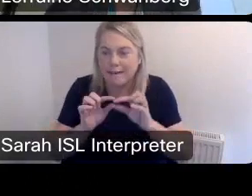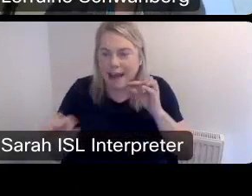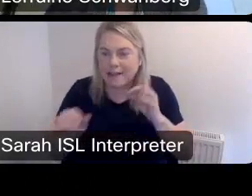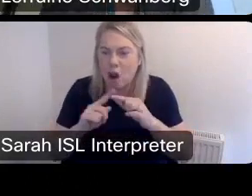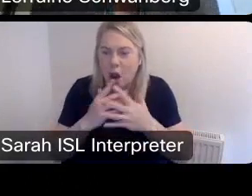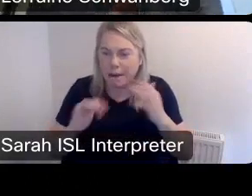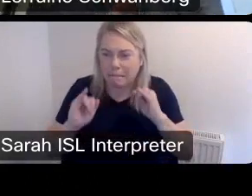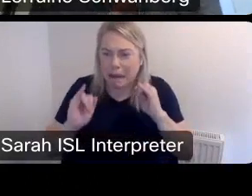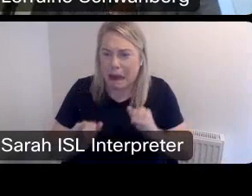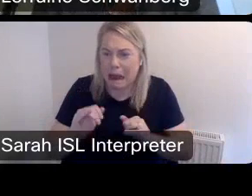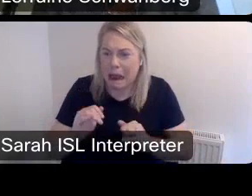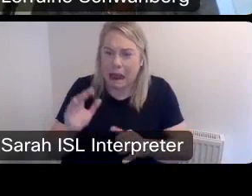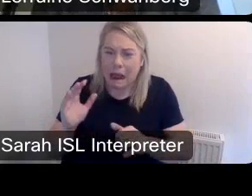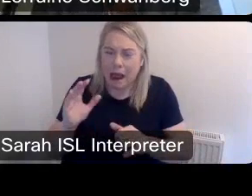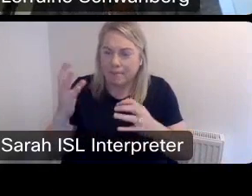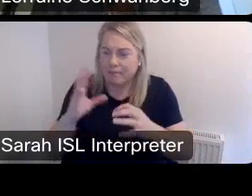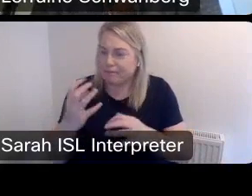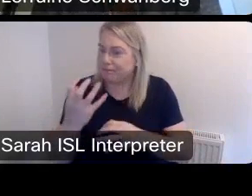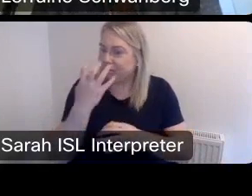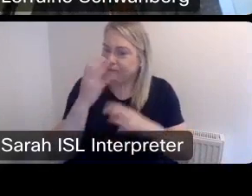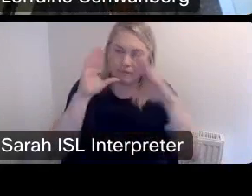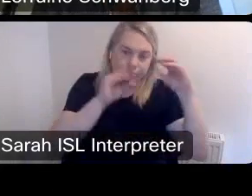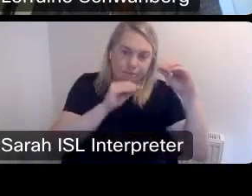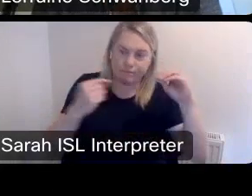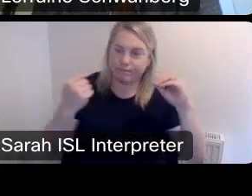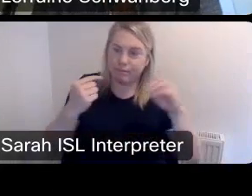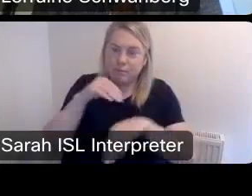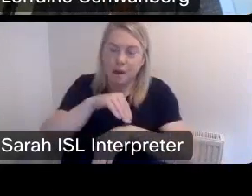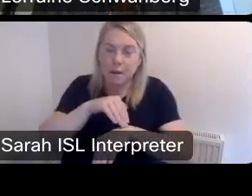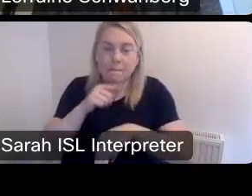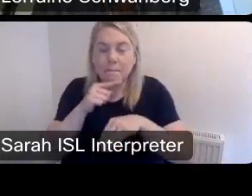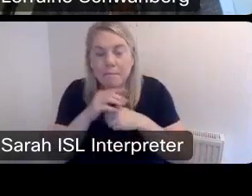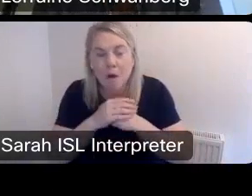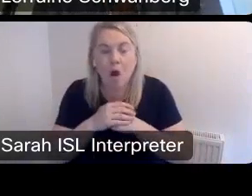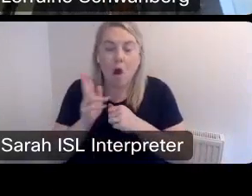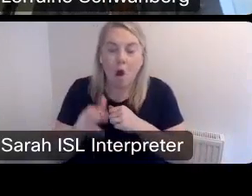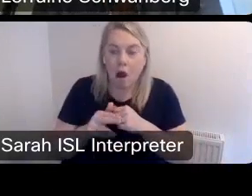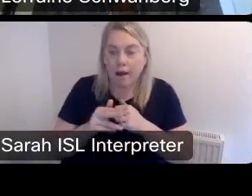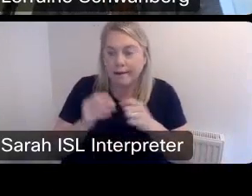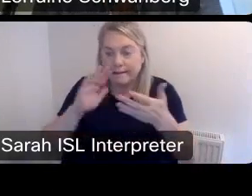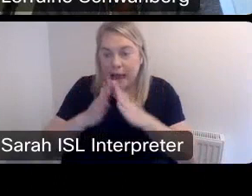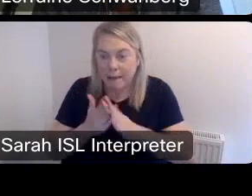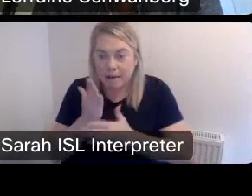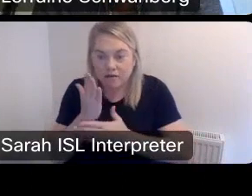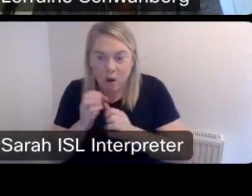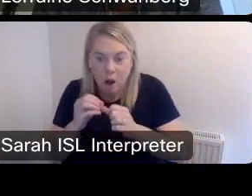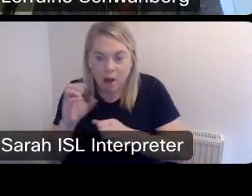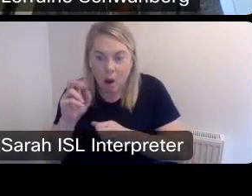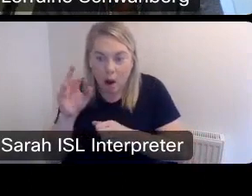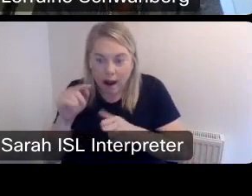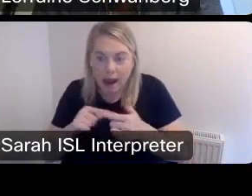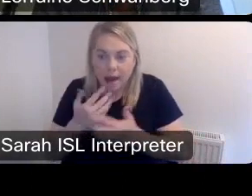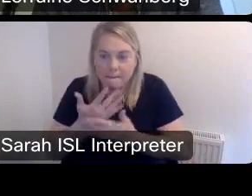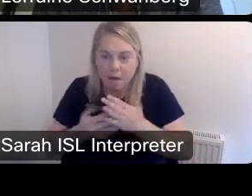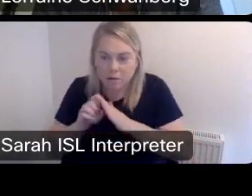to an unexpected death during surgery, and obviously complications, damage to other organs, blood loss, sepsis